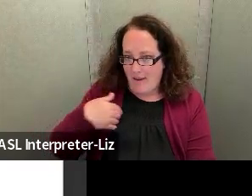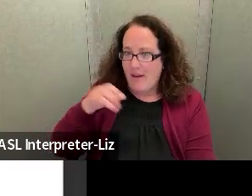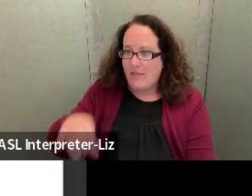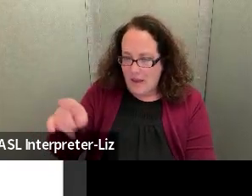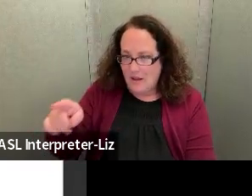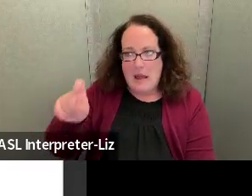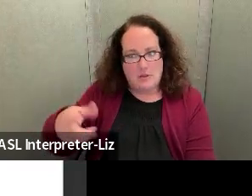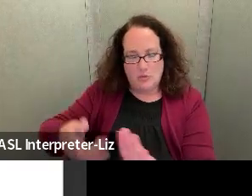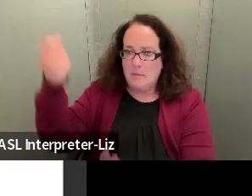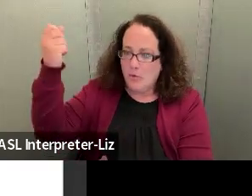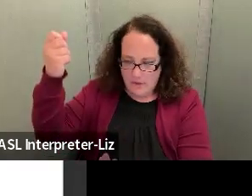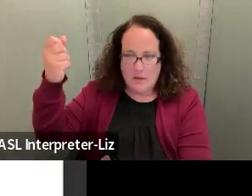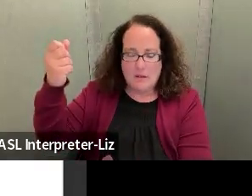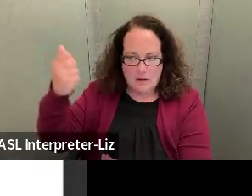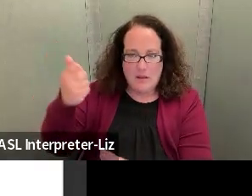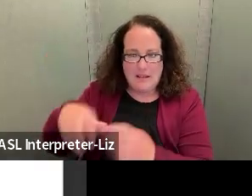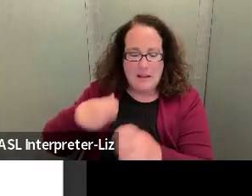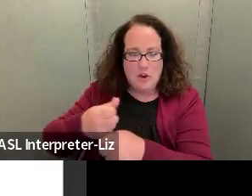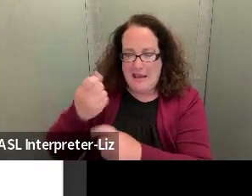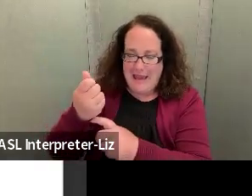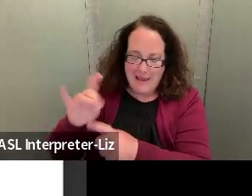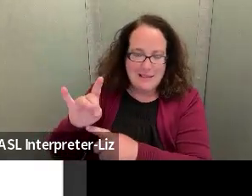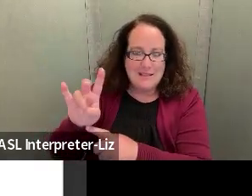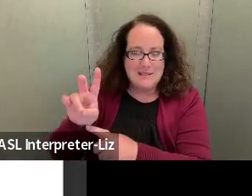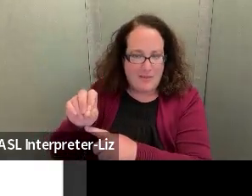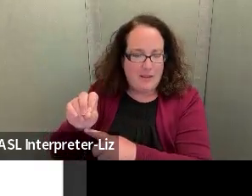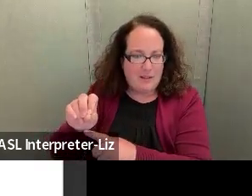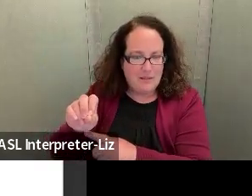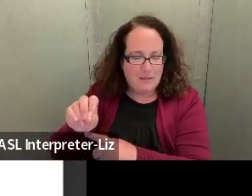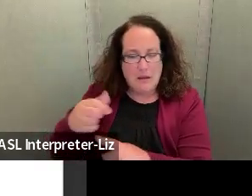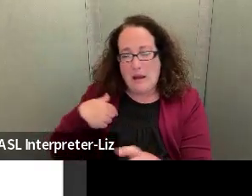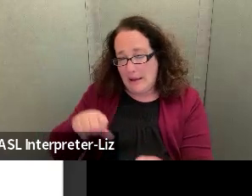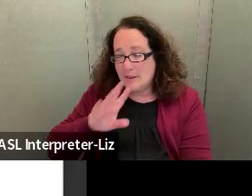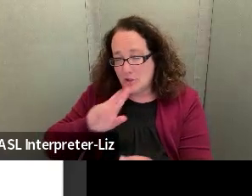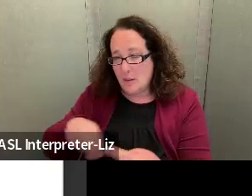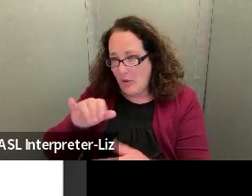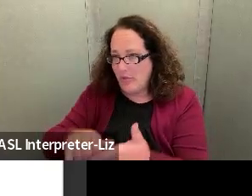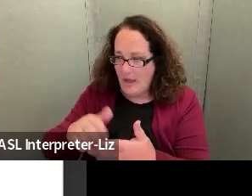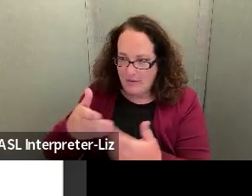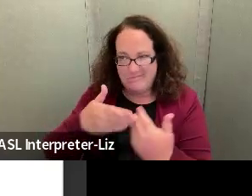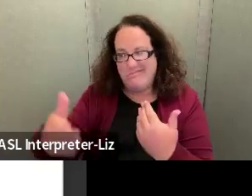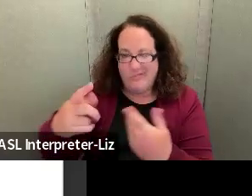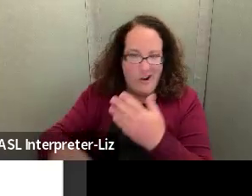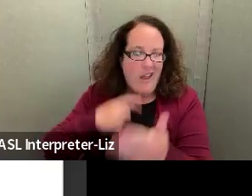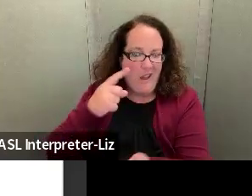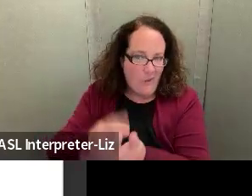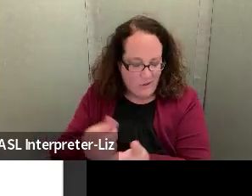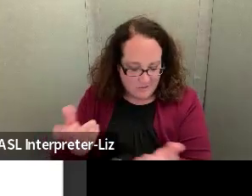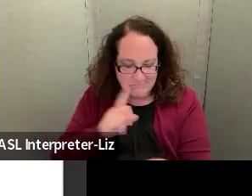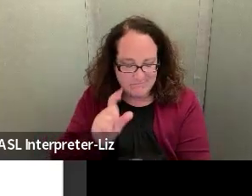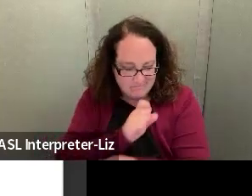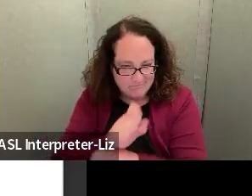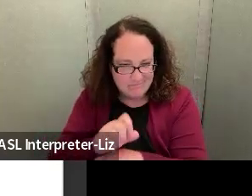and had it removed in 1870. And I could talk about that for the next hour for sure.